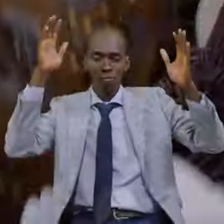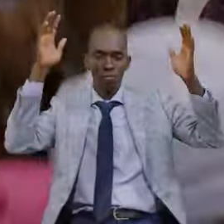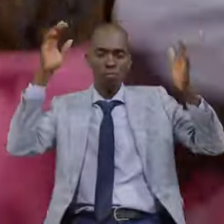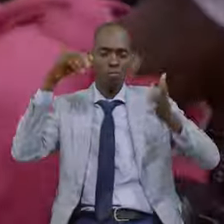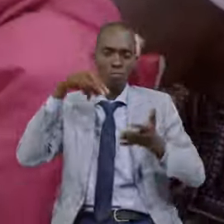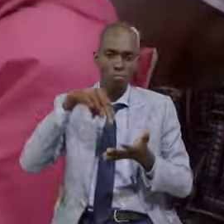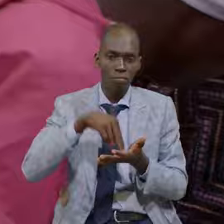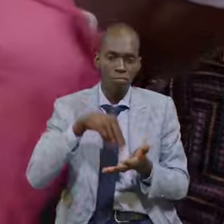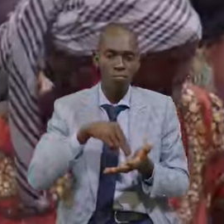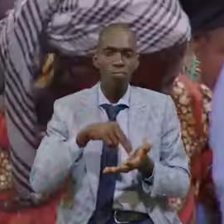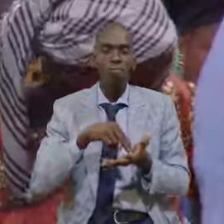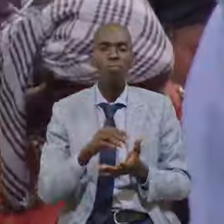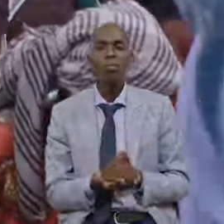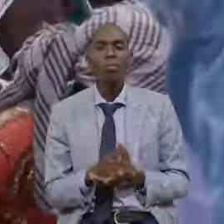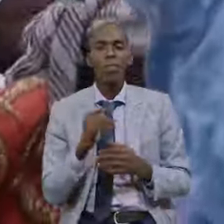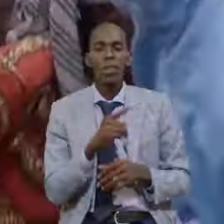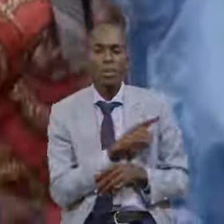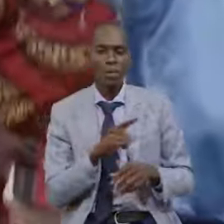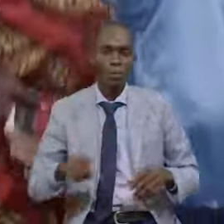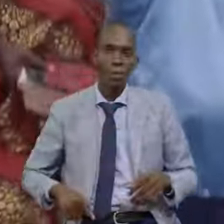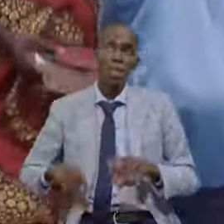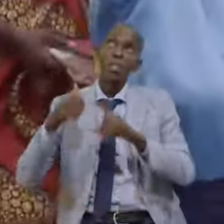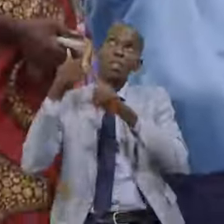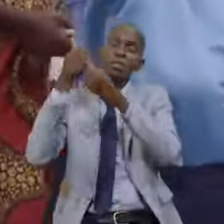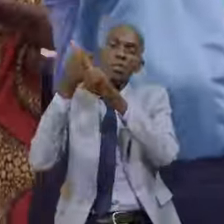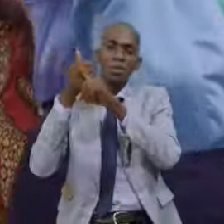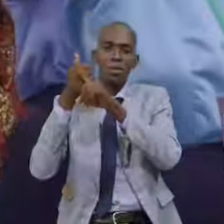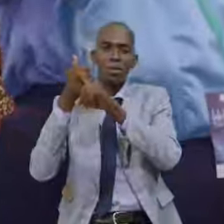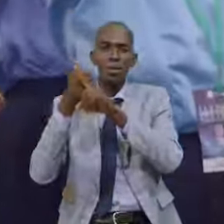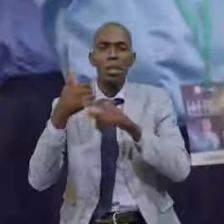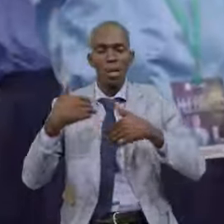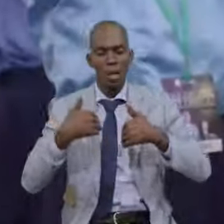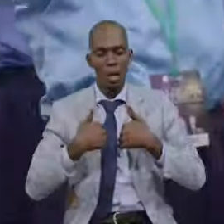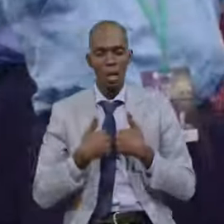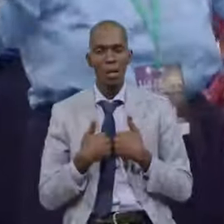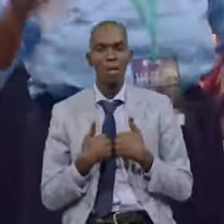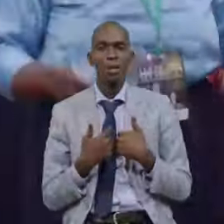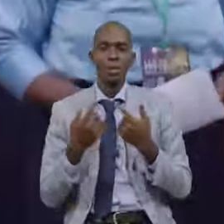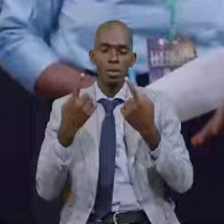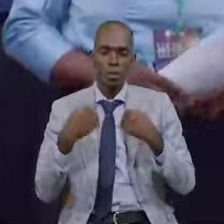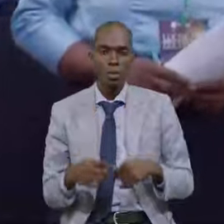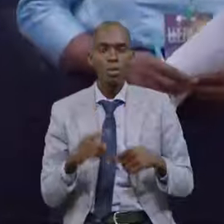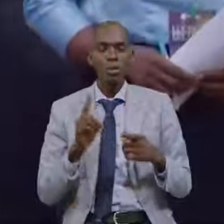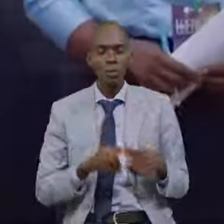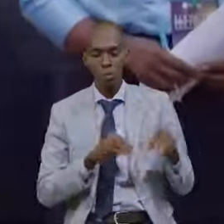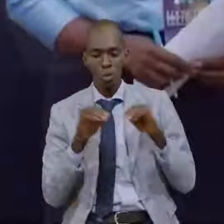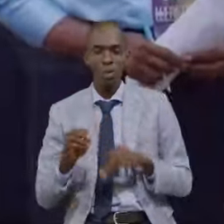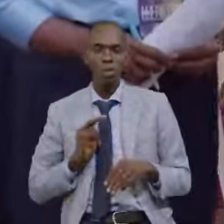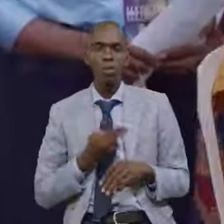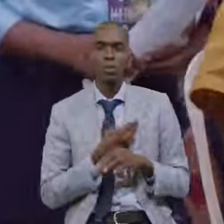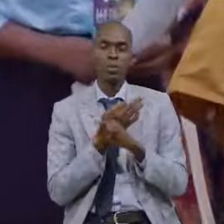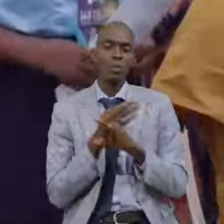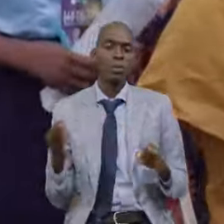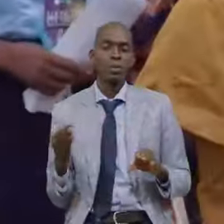you are. The Lord Himself has come to set us free. And to